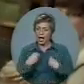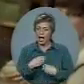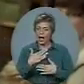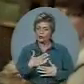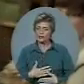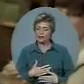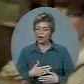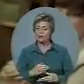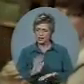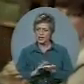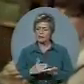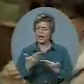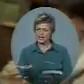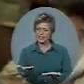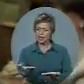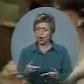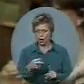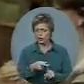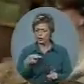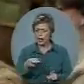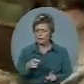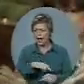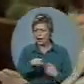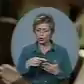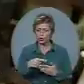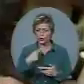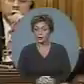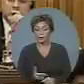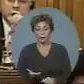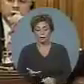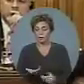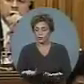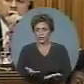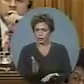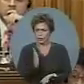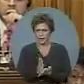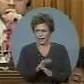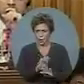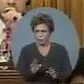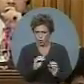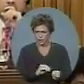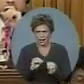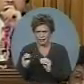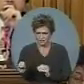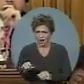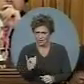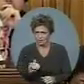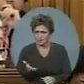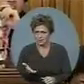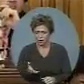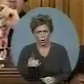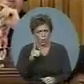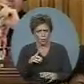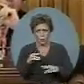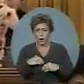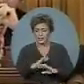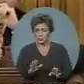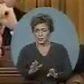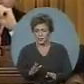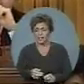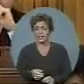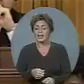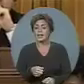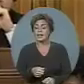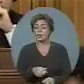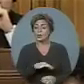every party. They haven't been getting it, and they deserve it. We've heard from minister after minister that the Afghan Independent Human Rights